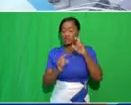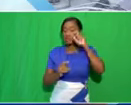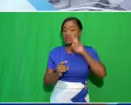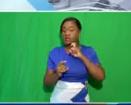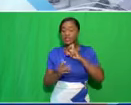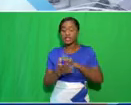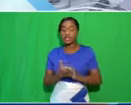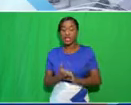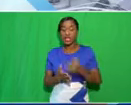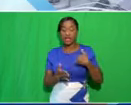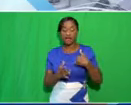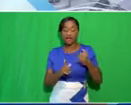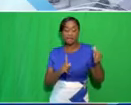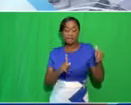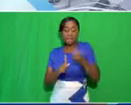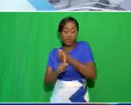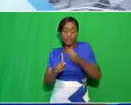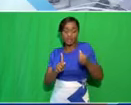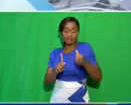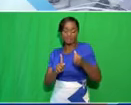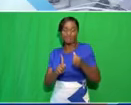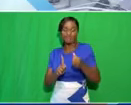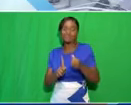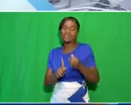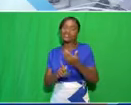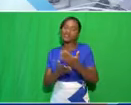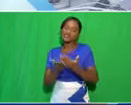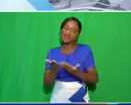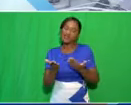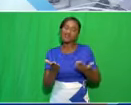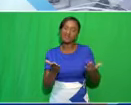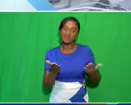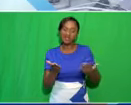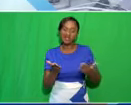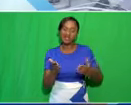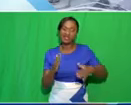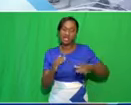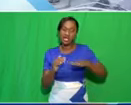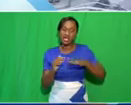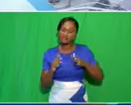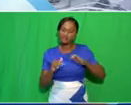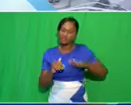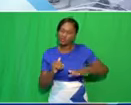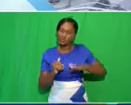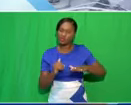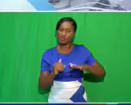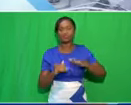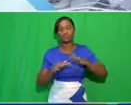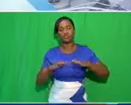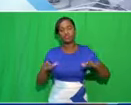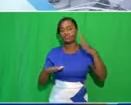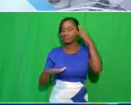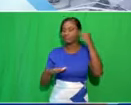also have cyberbullying and so on. And those are the things that they are exposed to when they enter the secondary school.